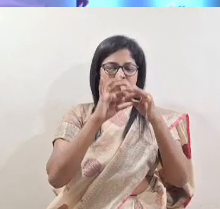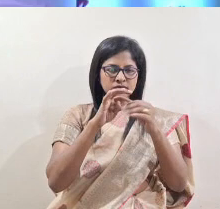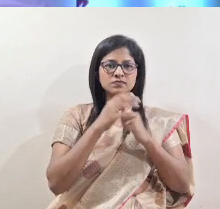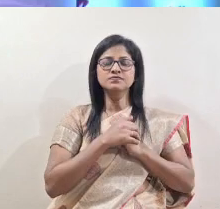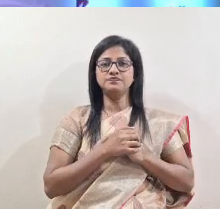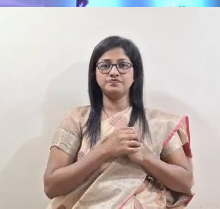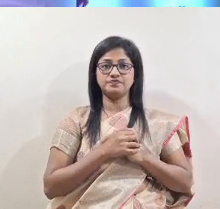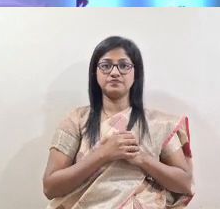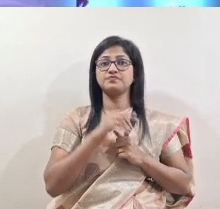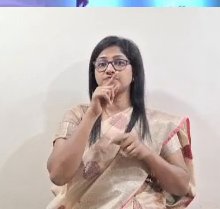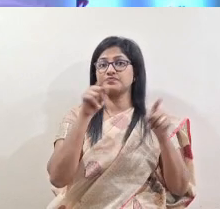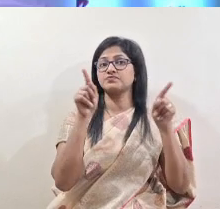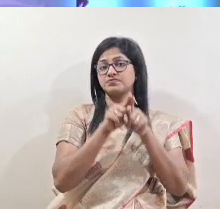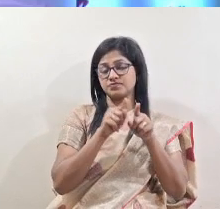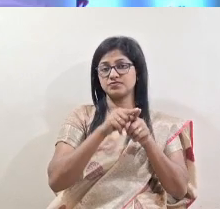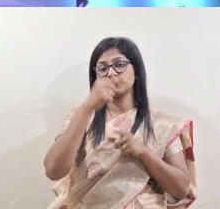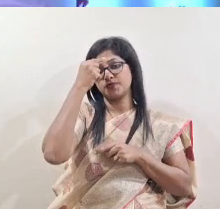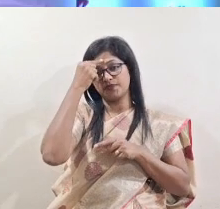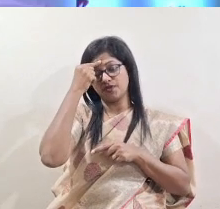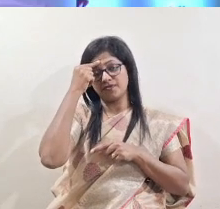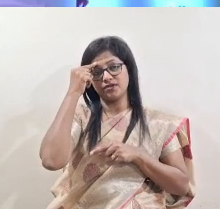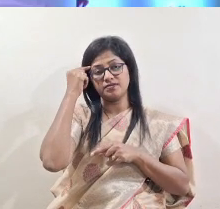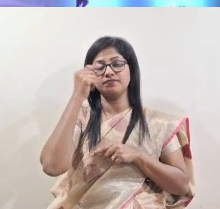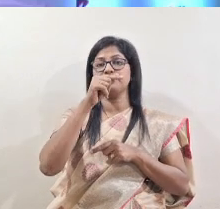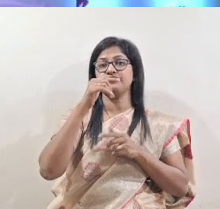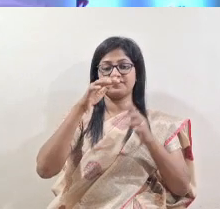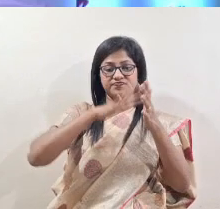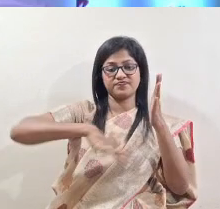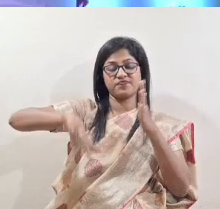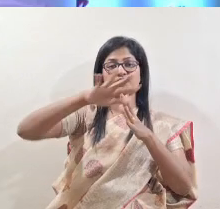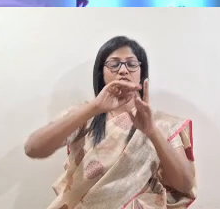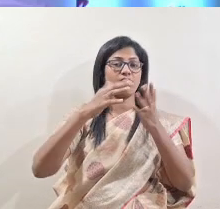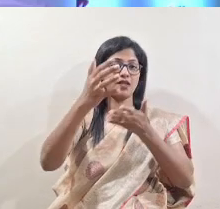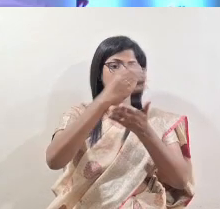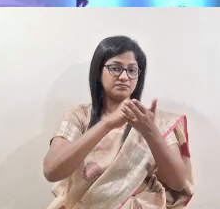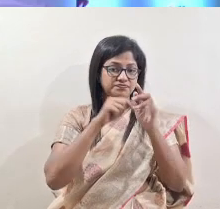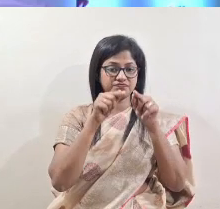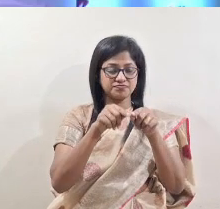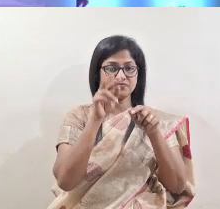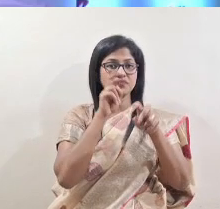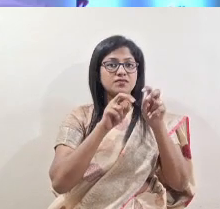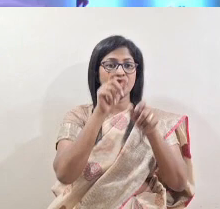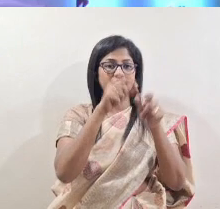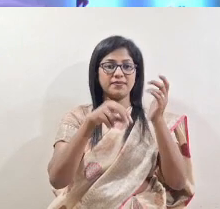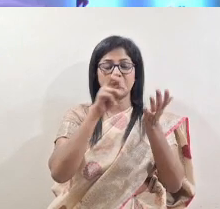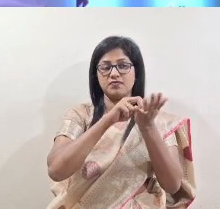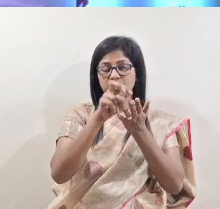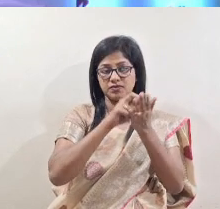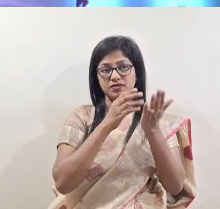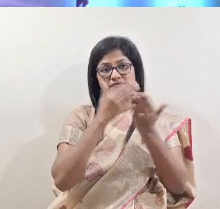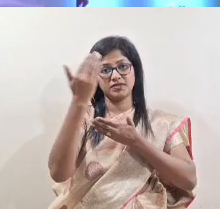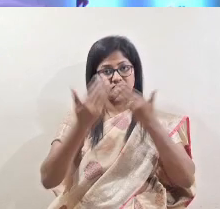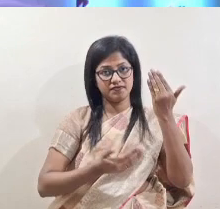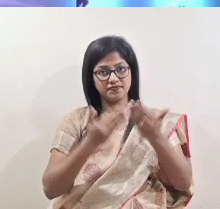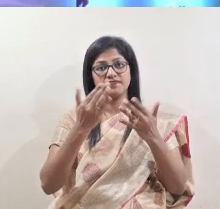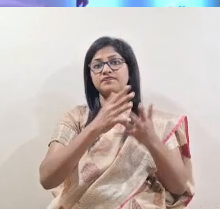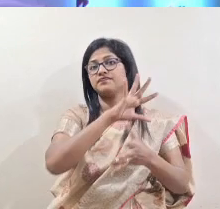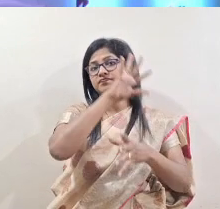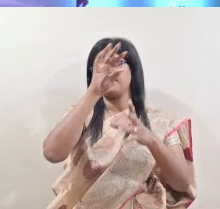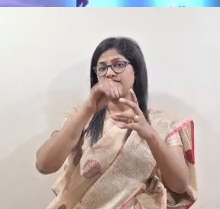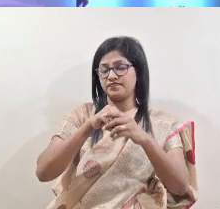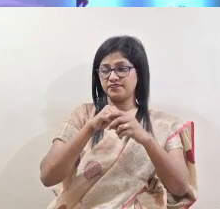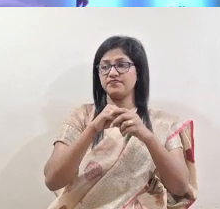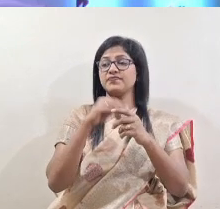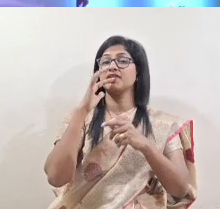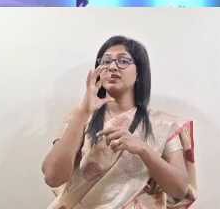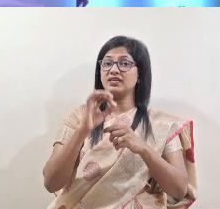while walking. And there's also a challenge in collecting field data regarding the pedestrian walking behavior, and